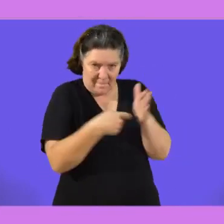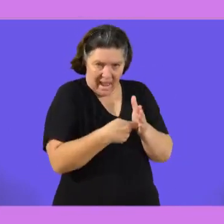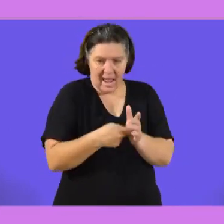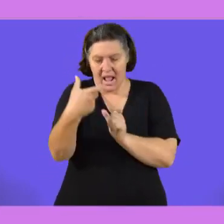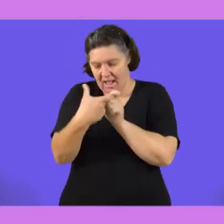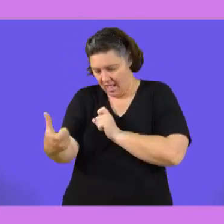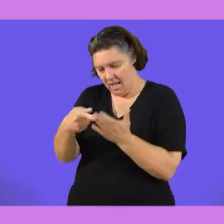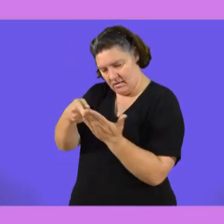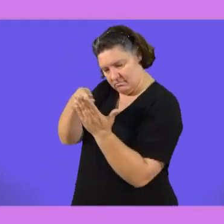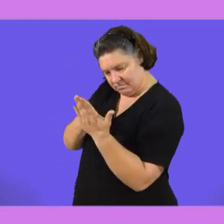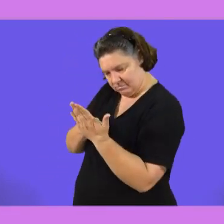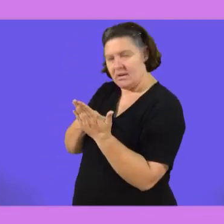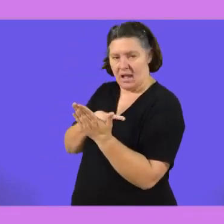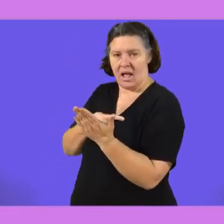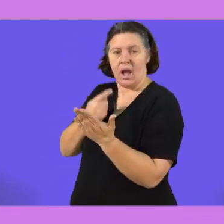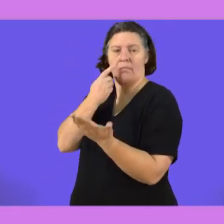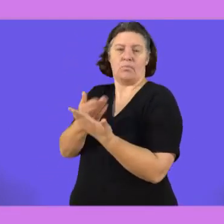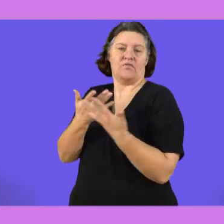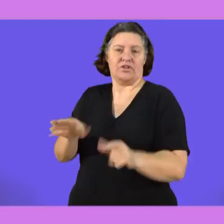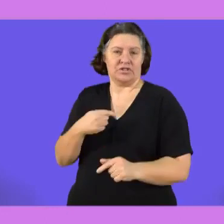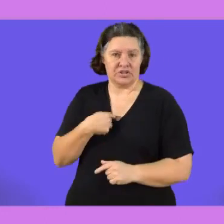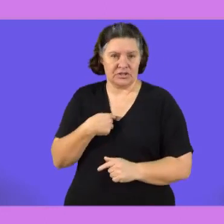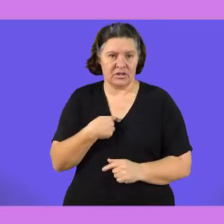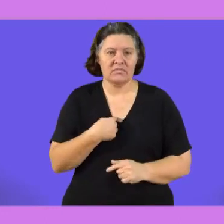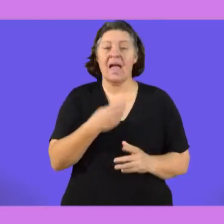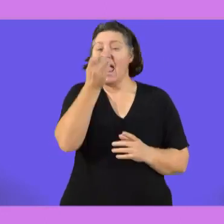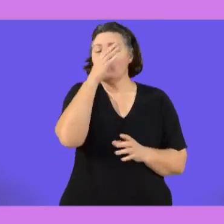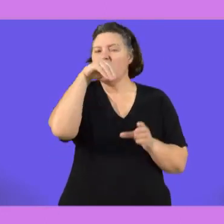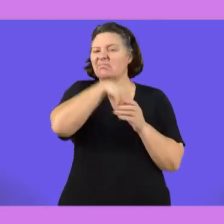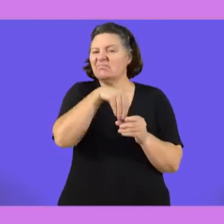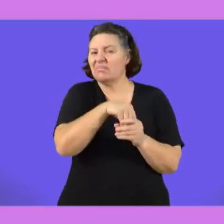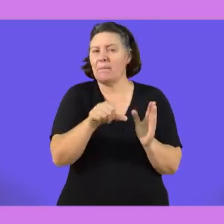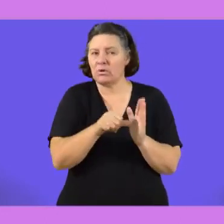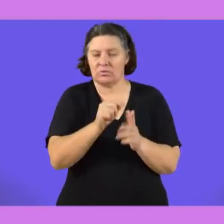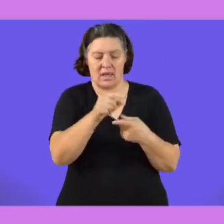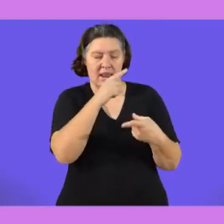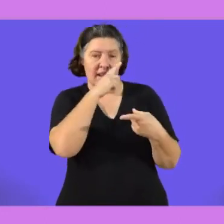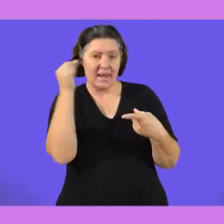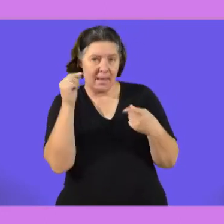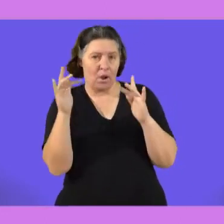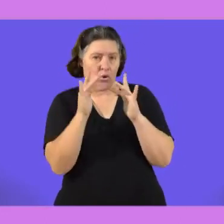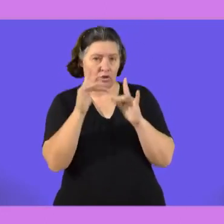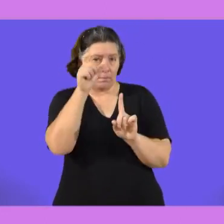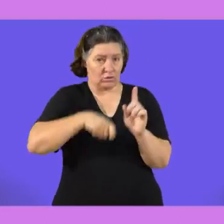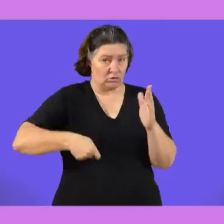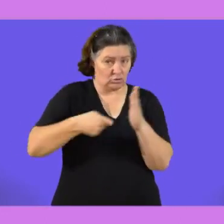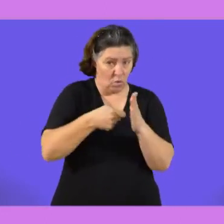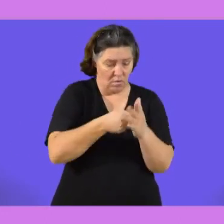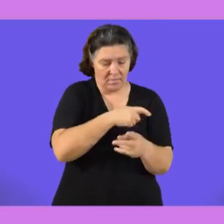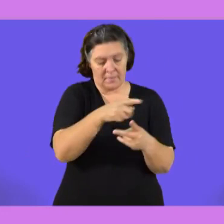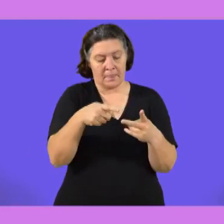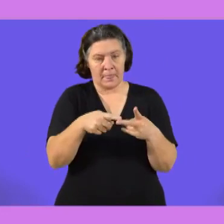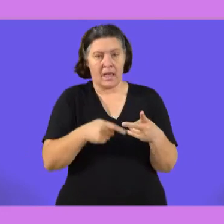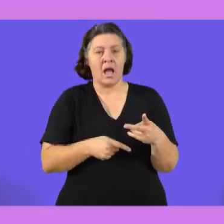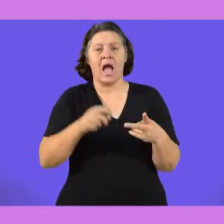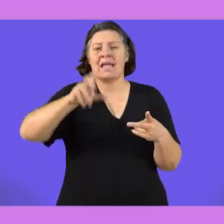items or that a person bought. So what else is important? The details on the till slip. The name and contact details